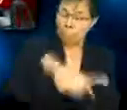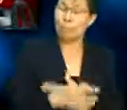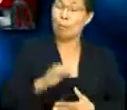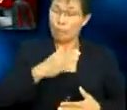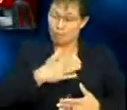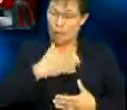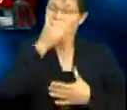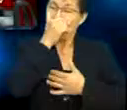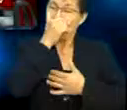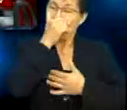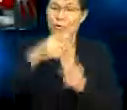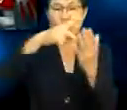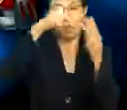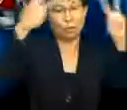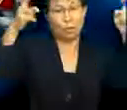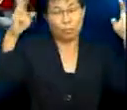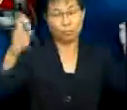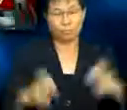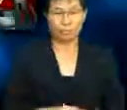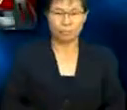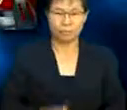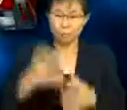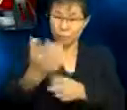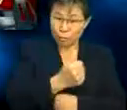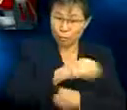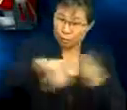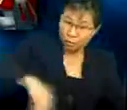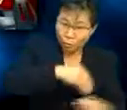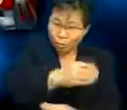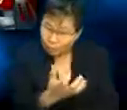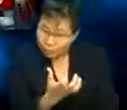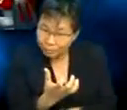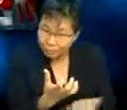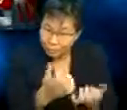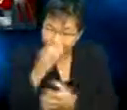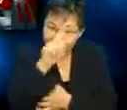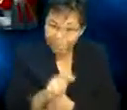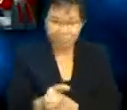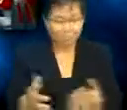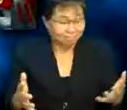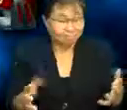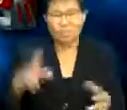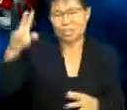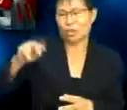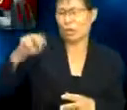It's my favorite topic. You mean you want to take over?